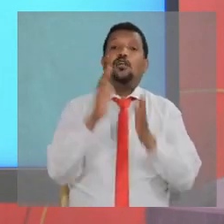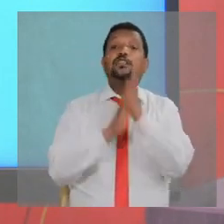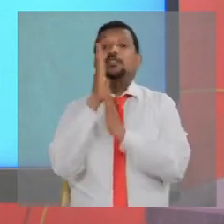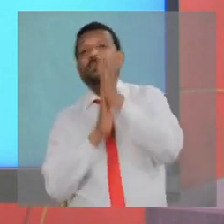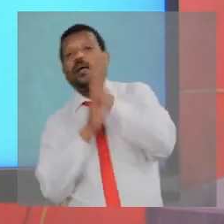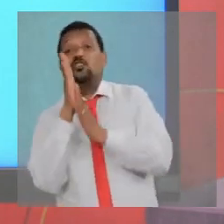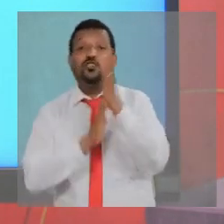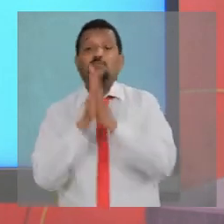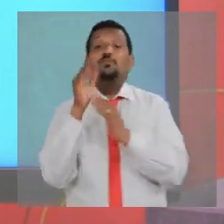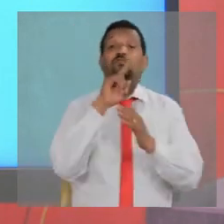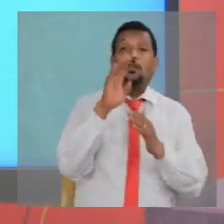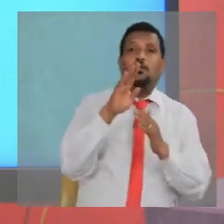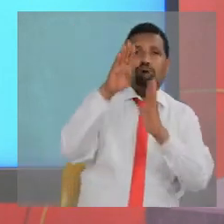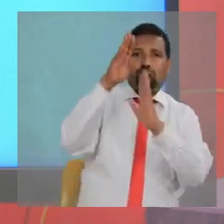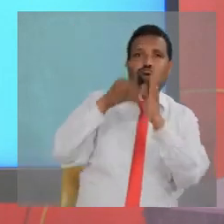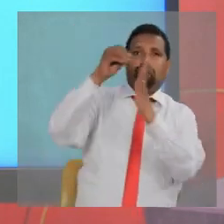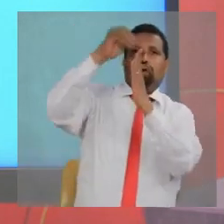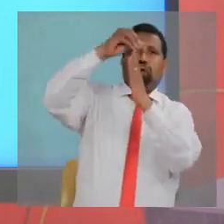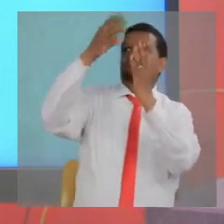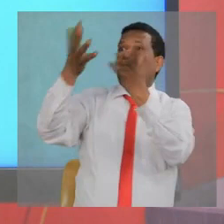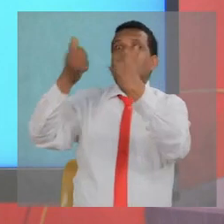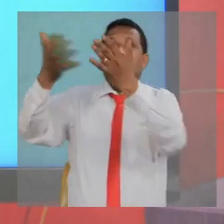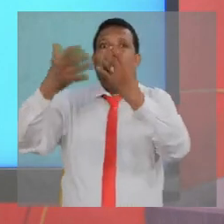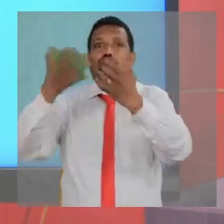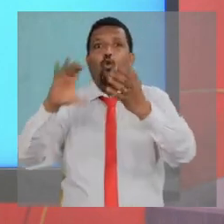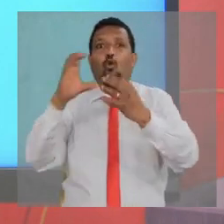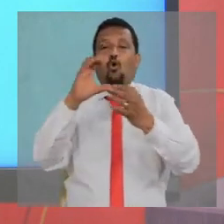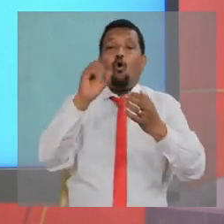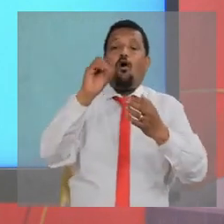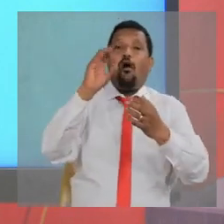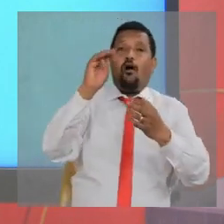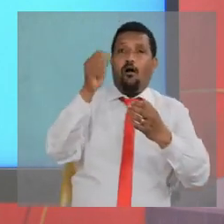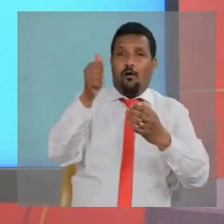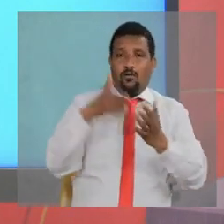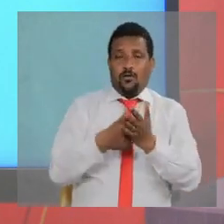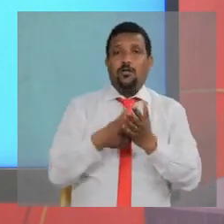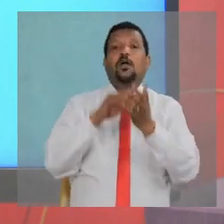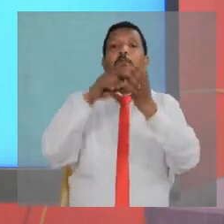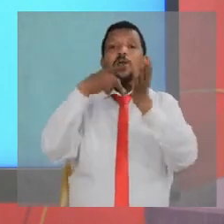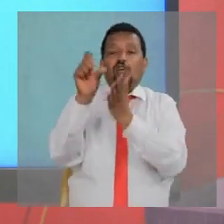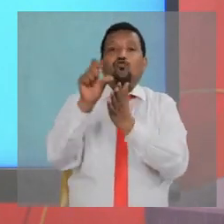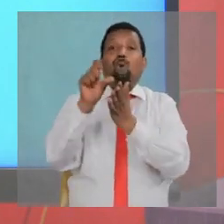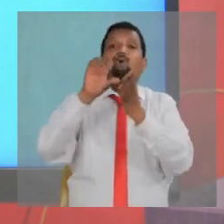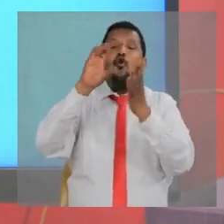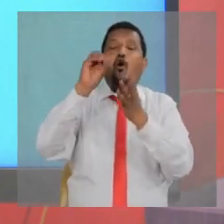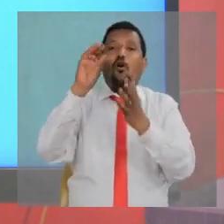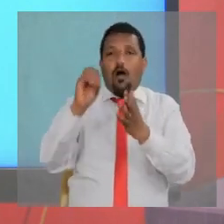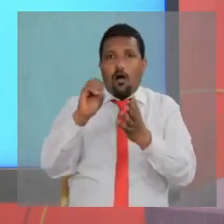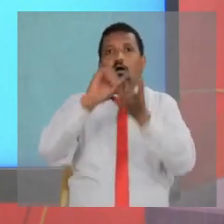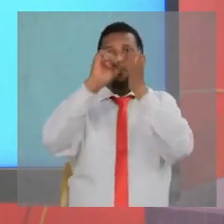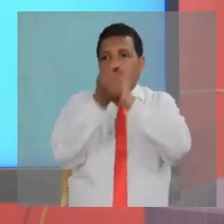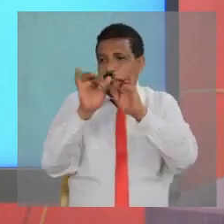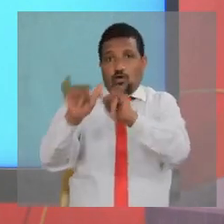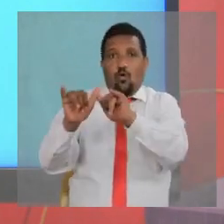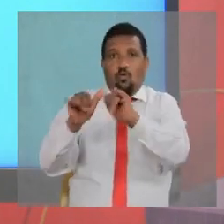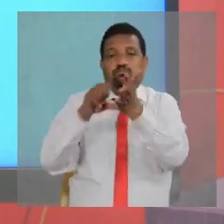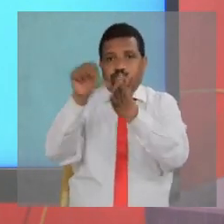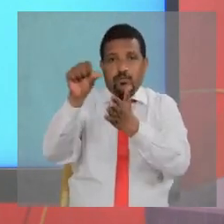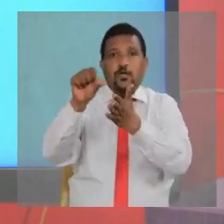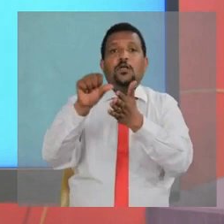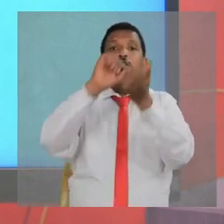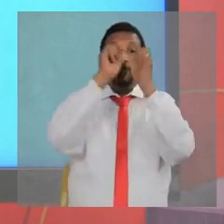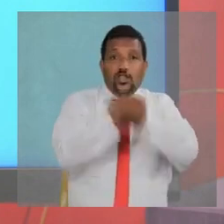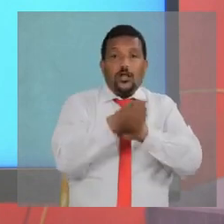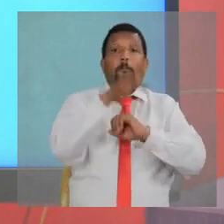The demand for Coca will increase. So if the price of Coca remains unchanged with increase in price of Pepsi, then